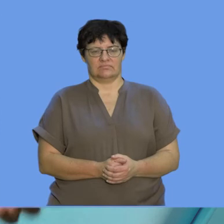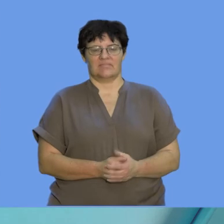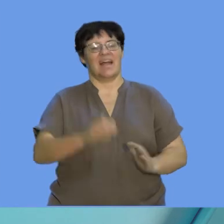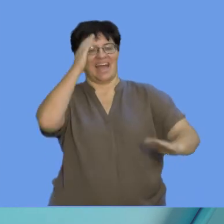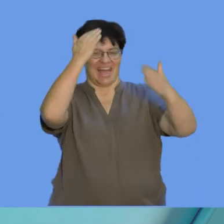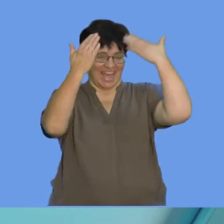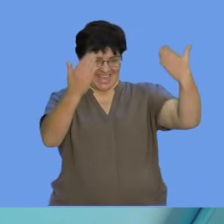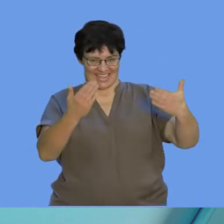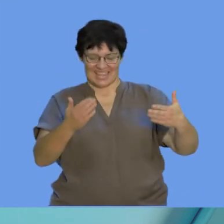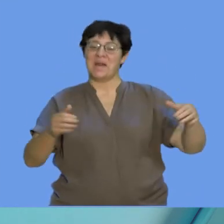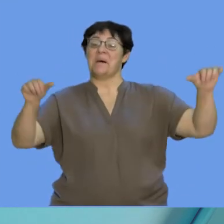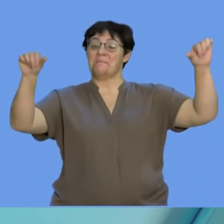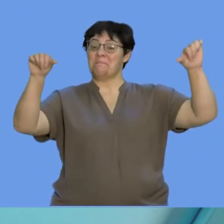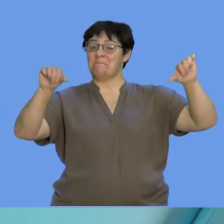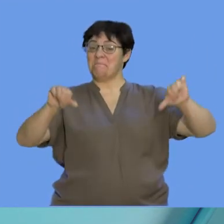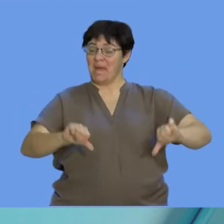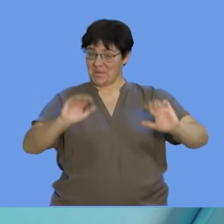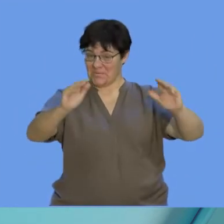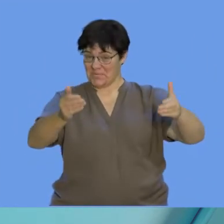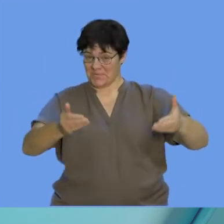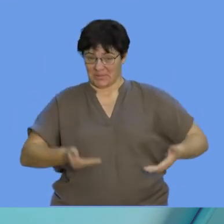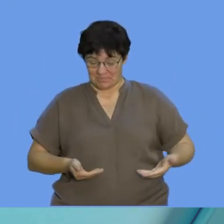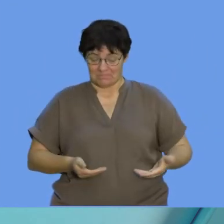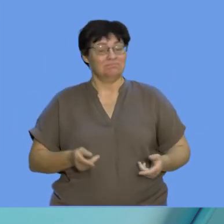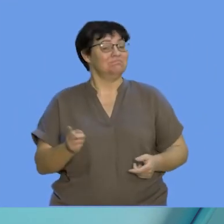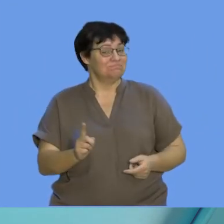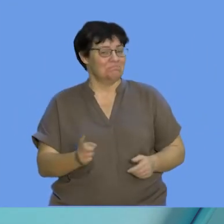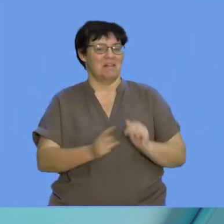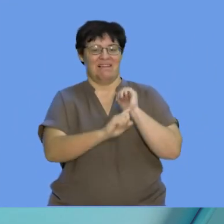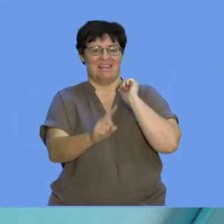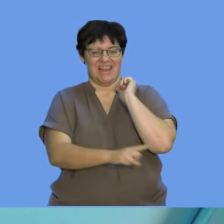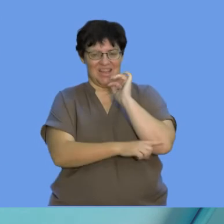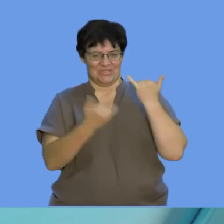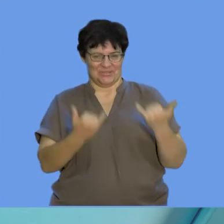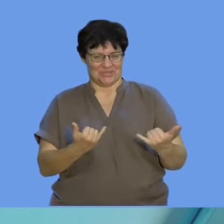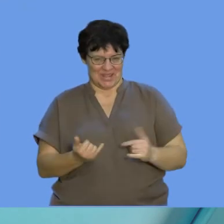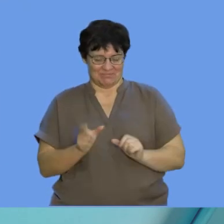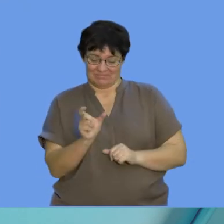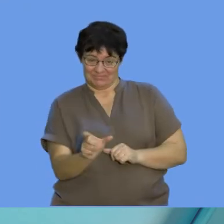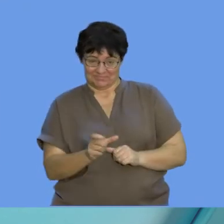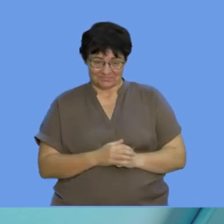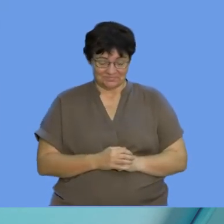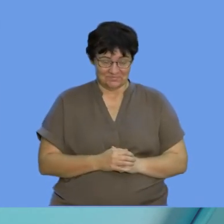Hi guys, welcome back to our last segment of the show for today. So here we are looking at